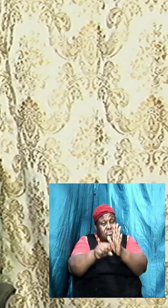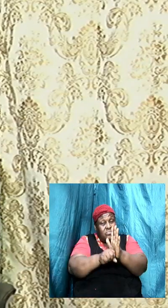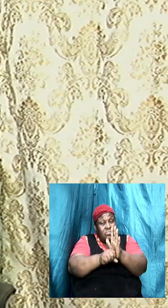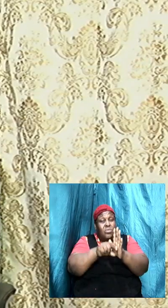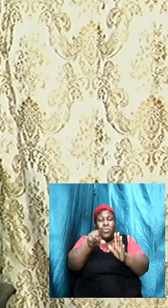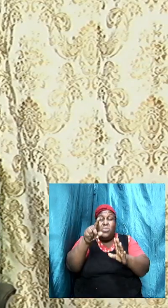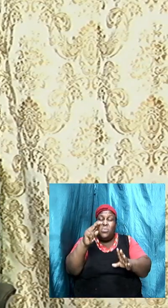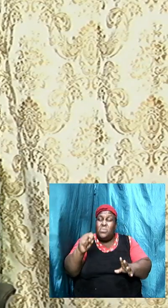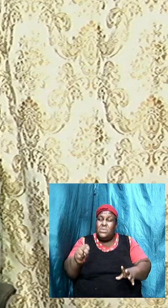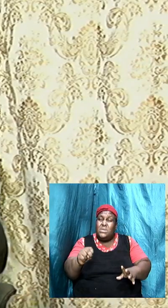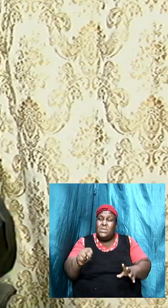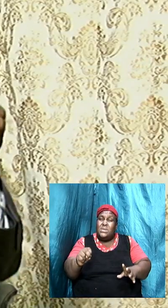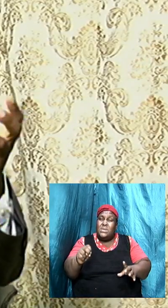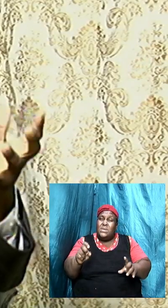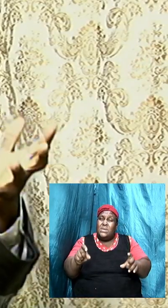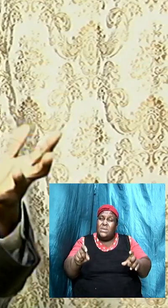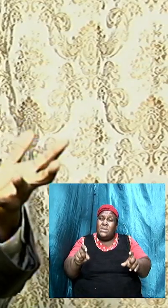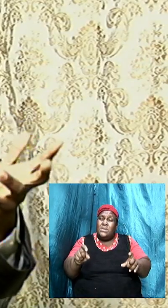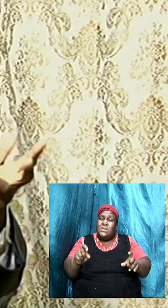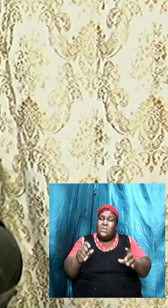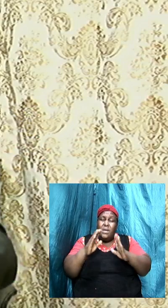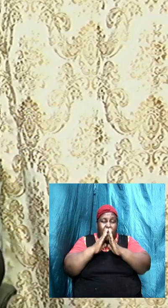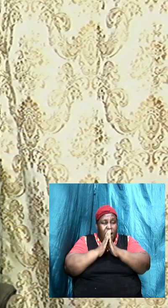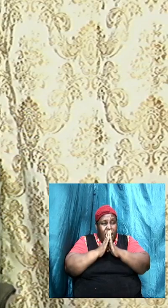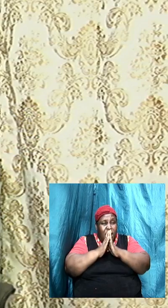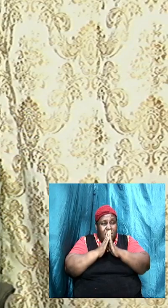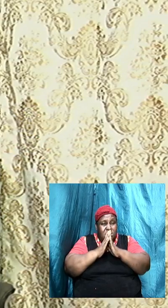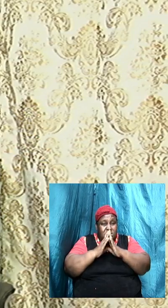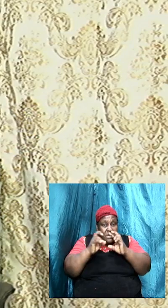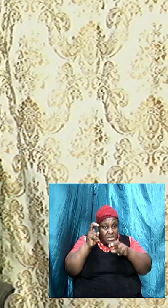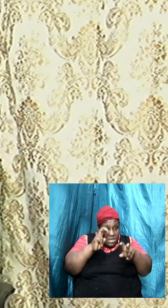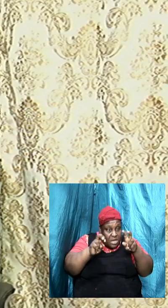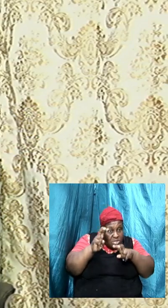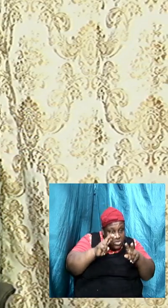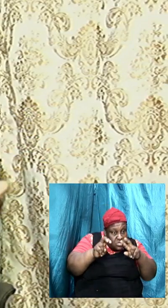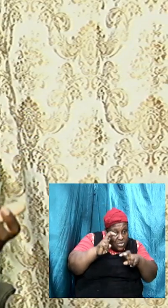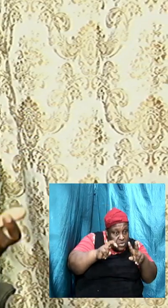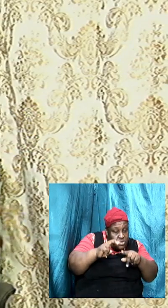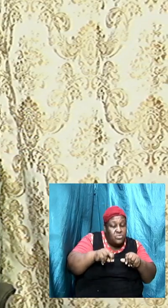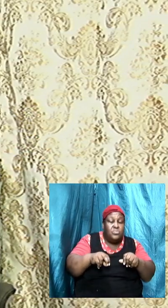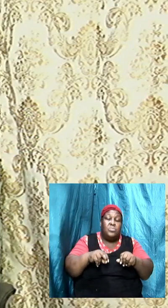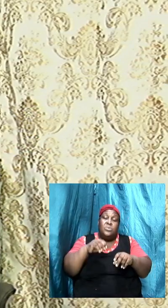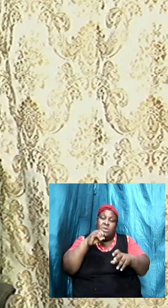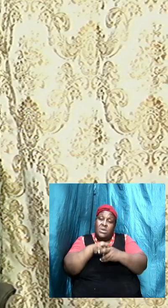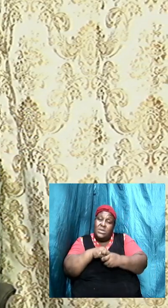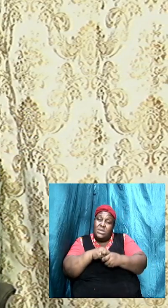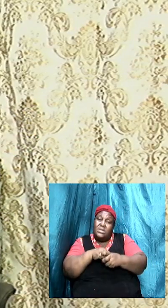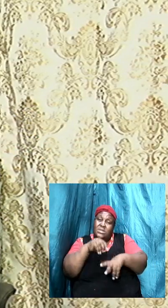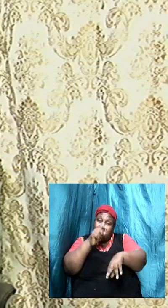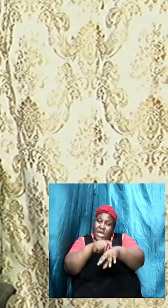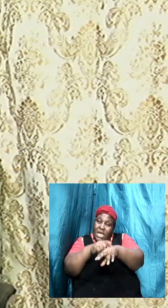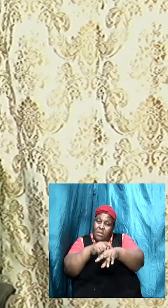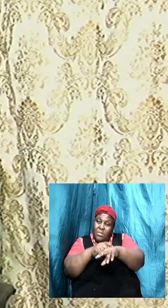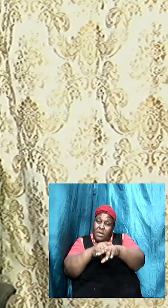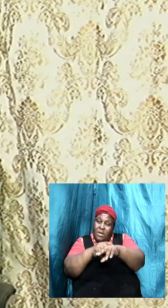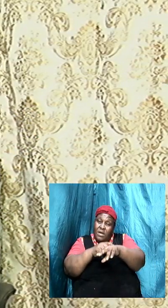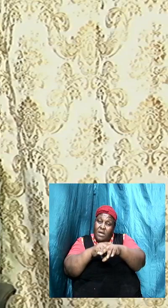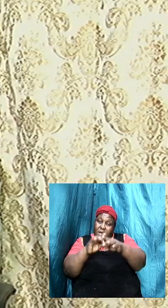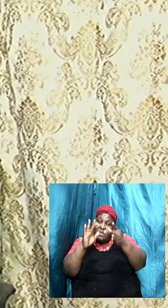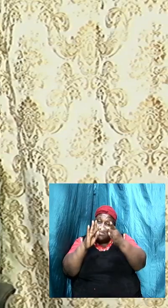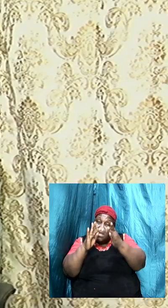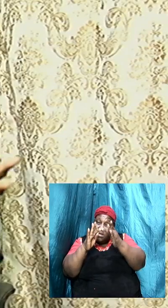ask somebody. You need to do a little research. We are in the age of technology and the age of information.